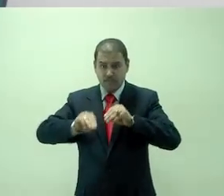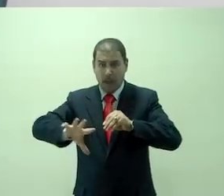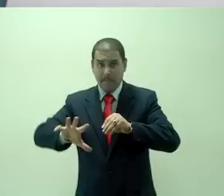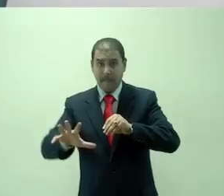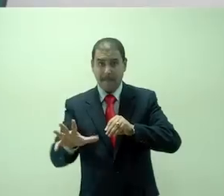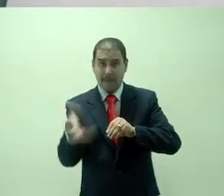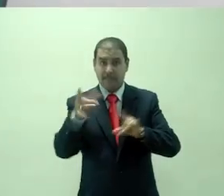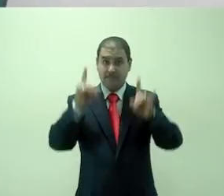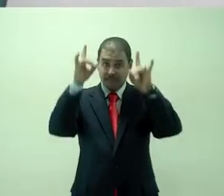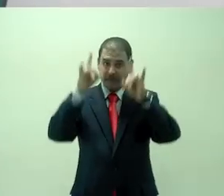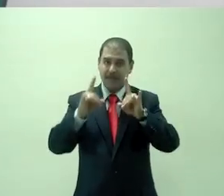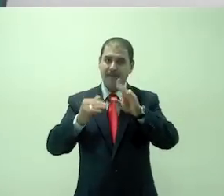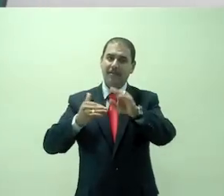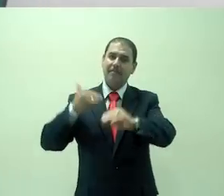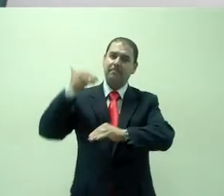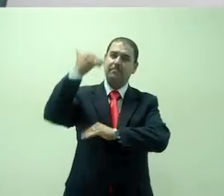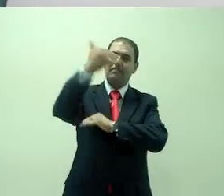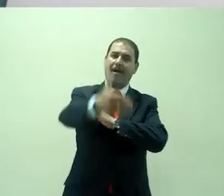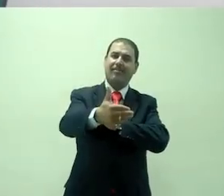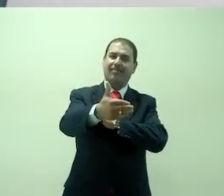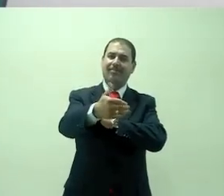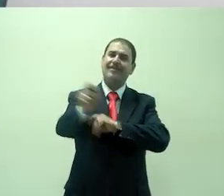first step toward